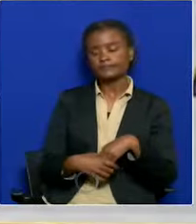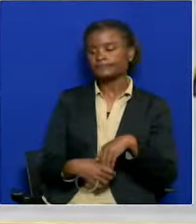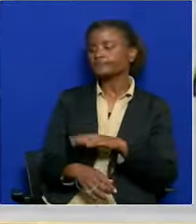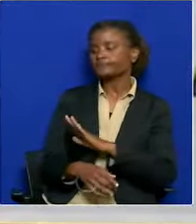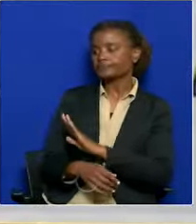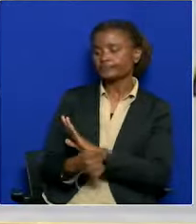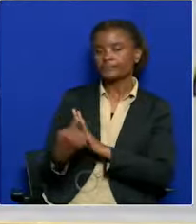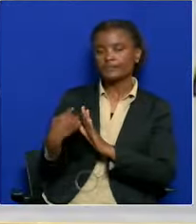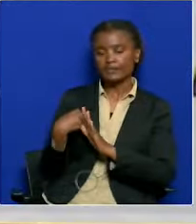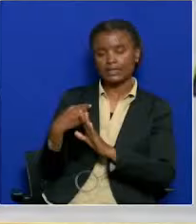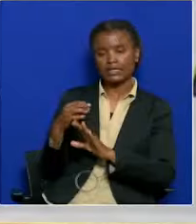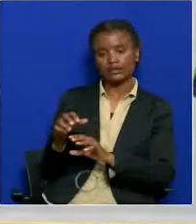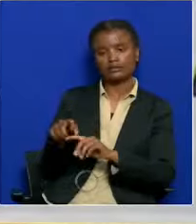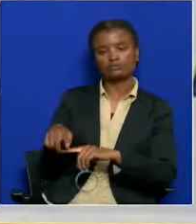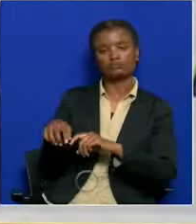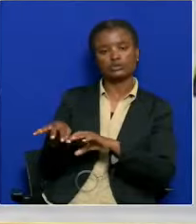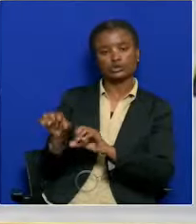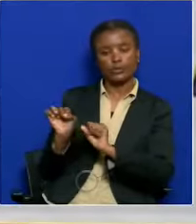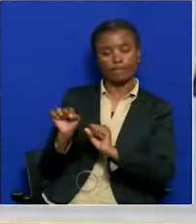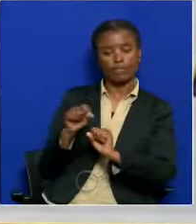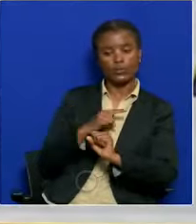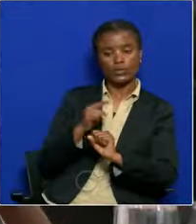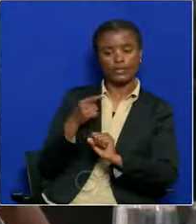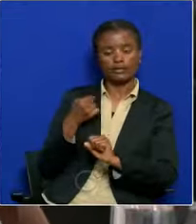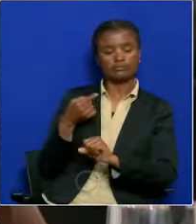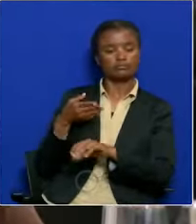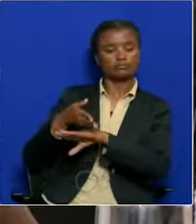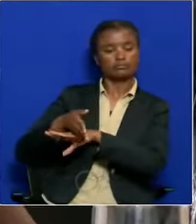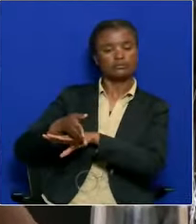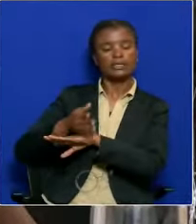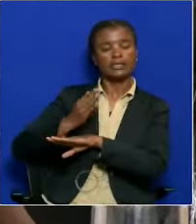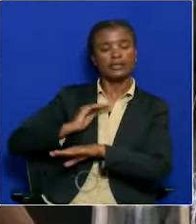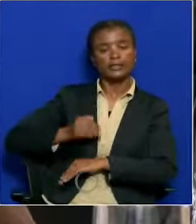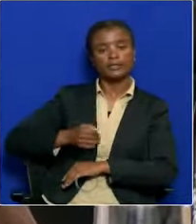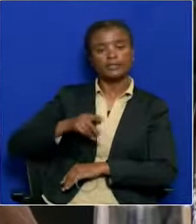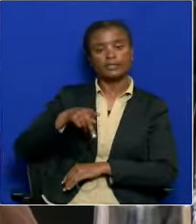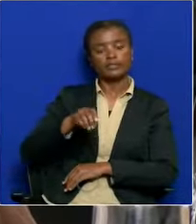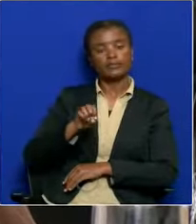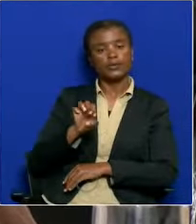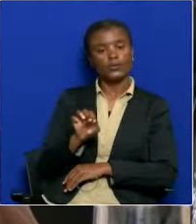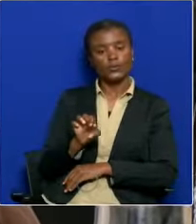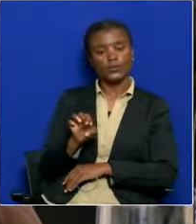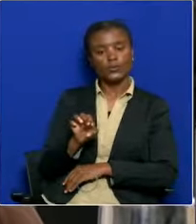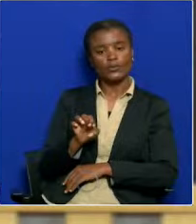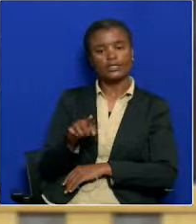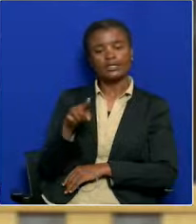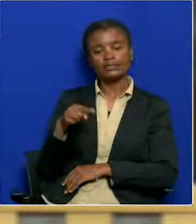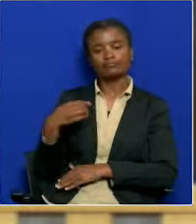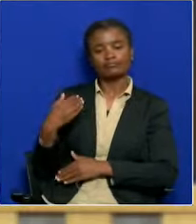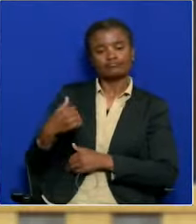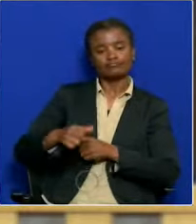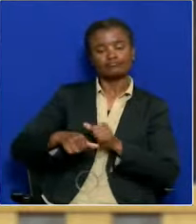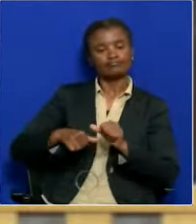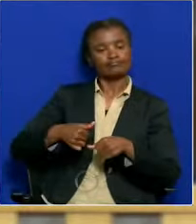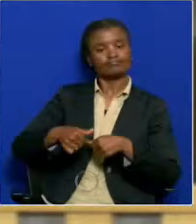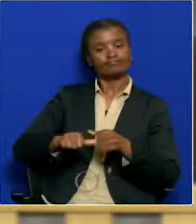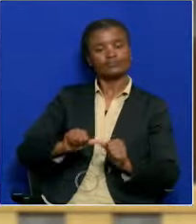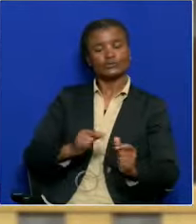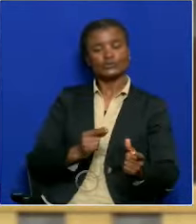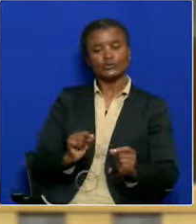don't disrupt Ms. Bowe's, what do you call it, tempo and how she plans to go about it. We'll come back to